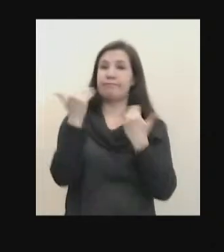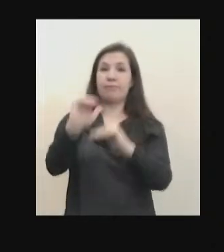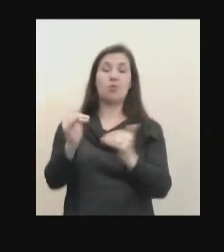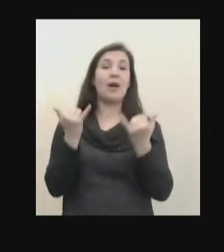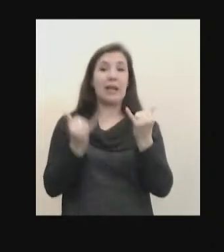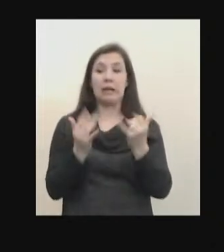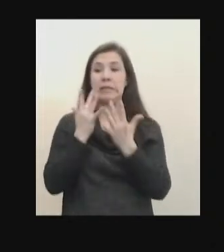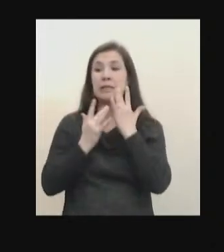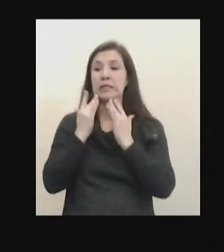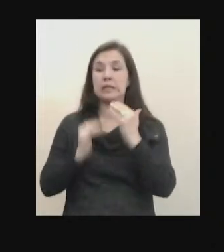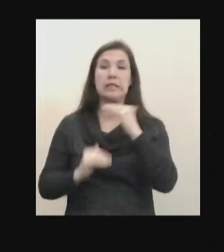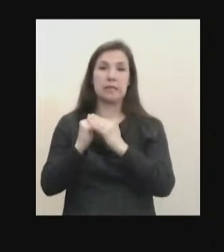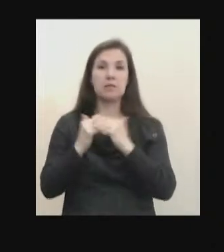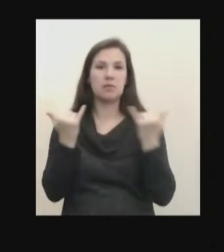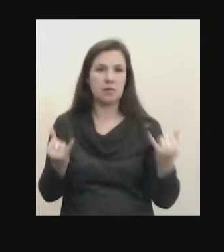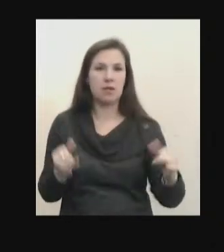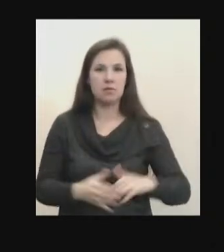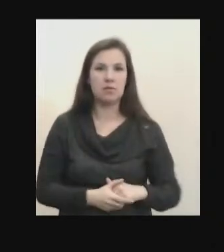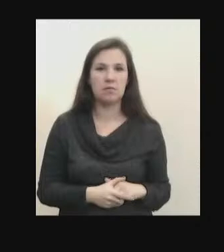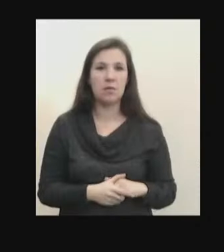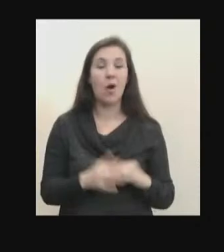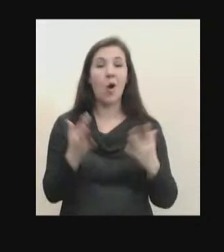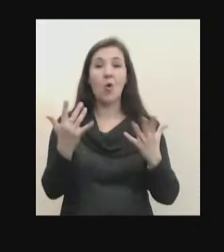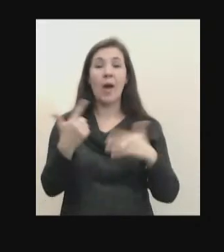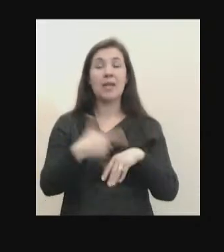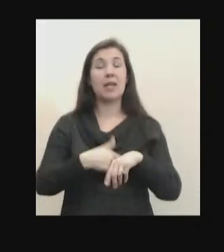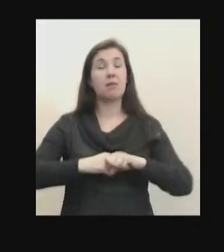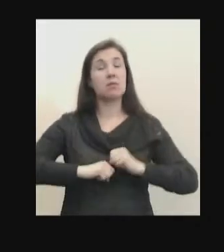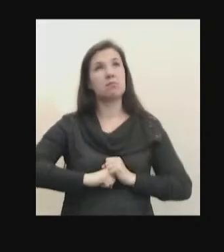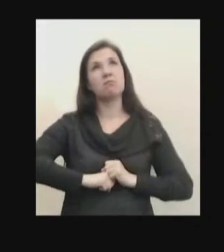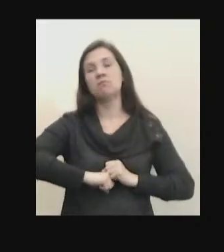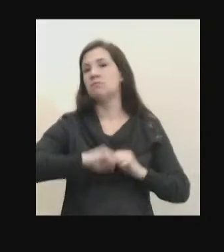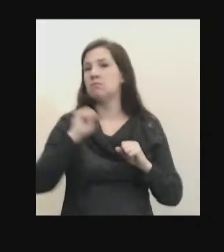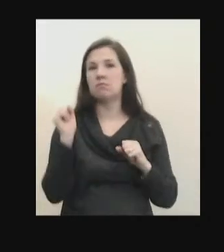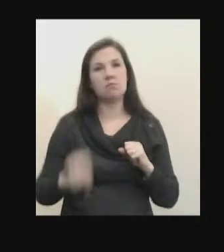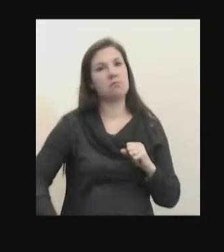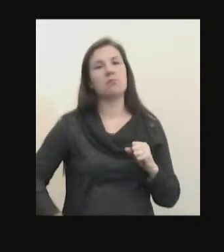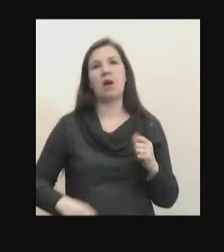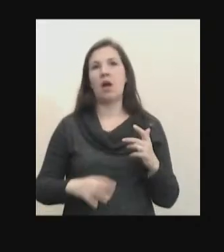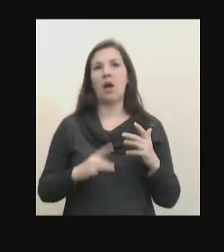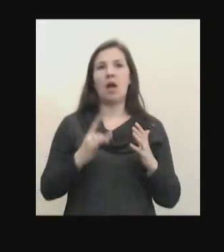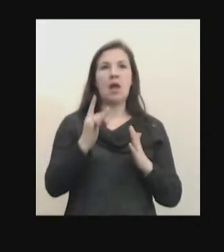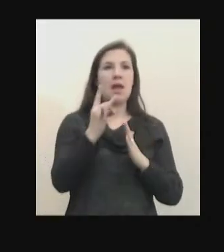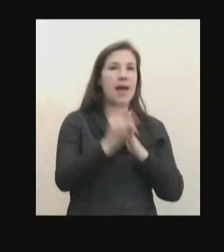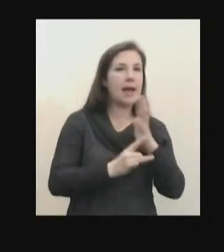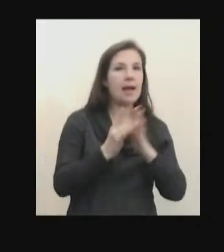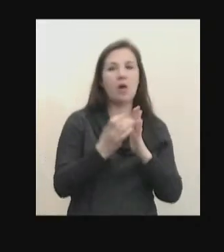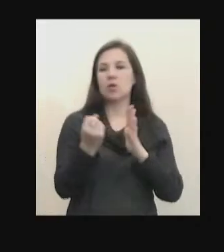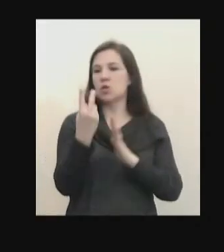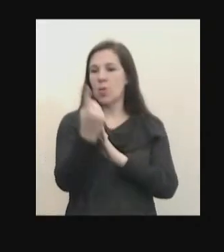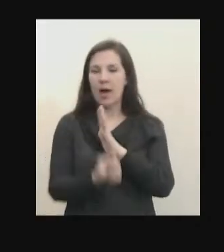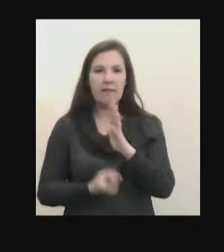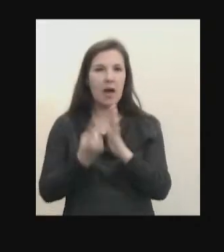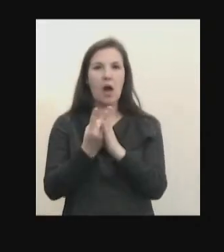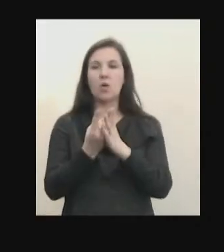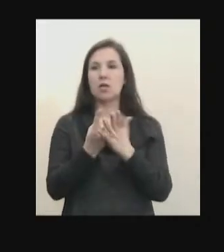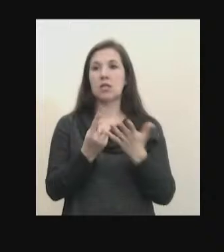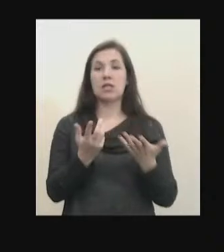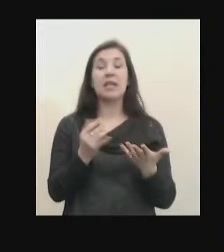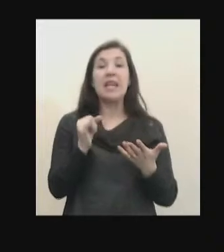near capacity. The wait times in hospital emergency departments for care can be 8 to 12 hours or more if you don't have a